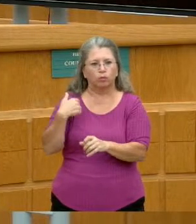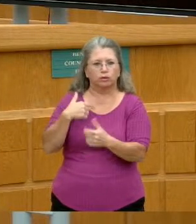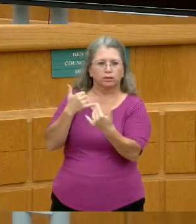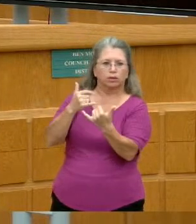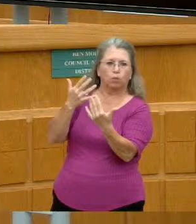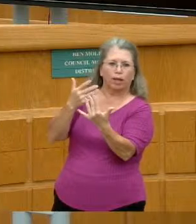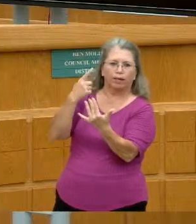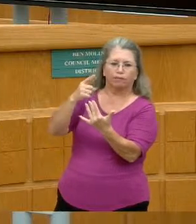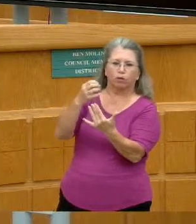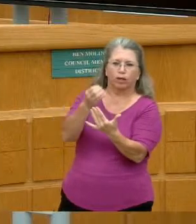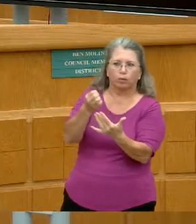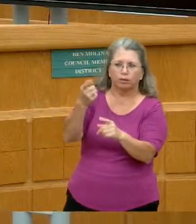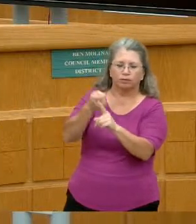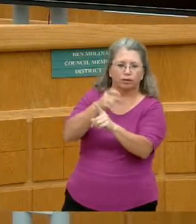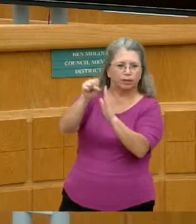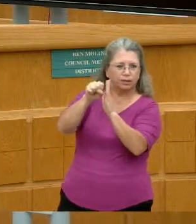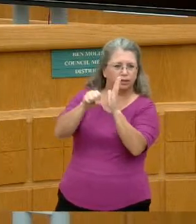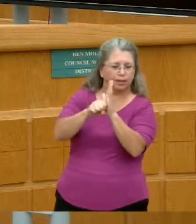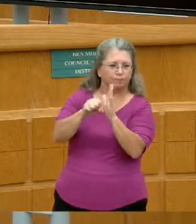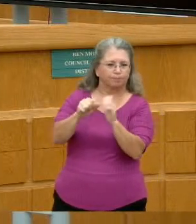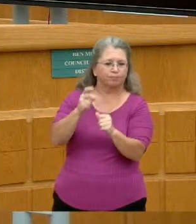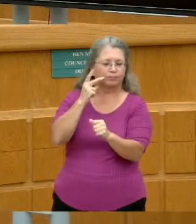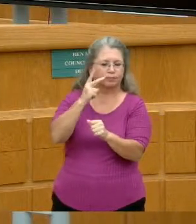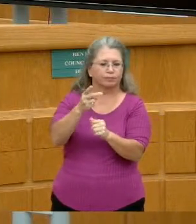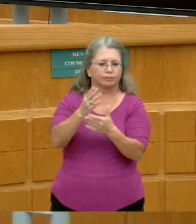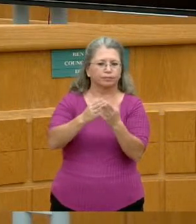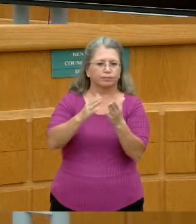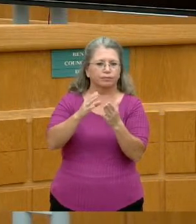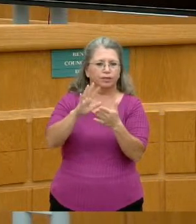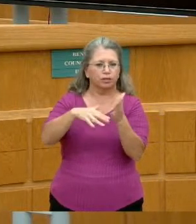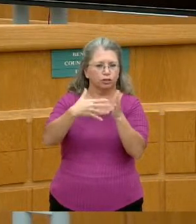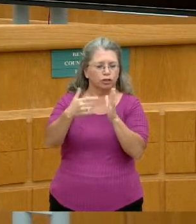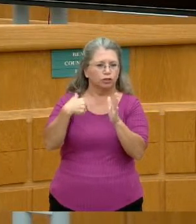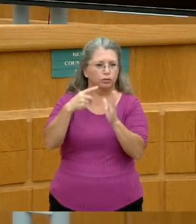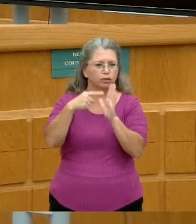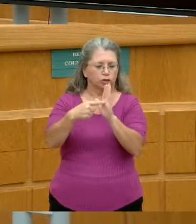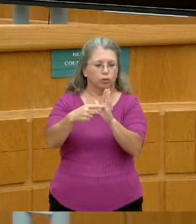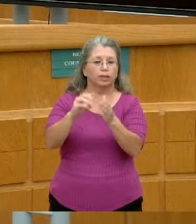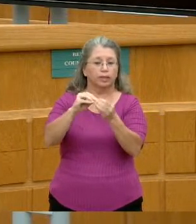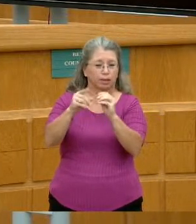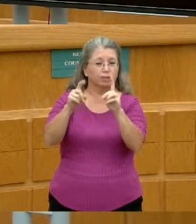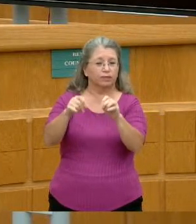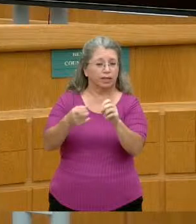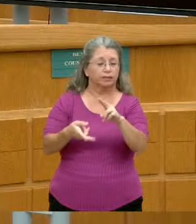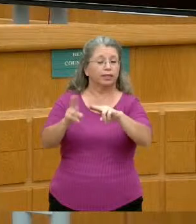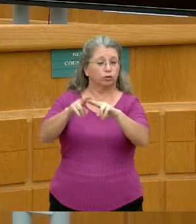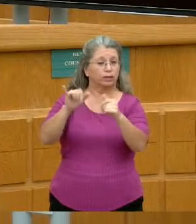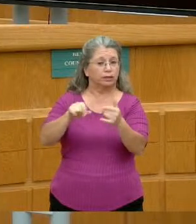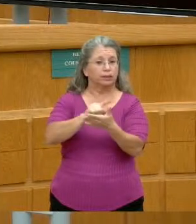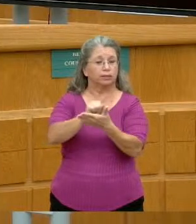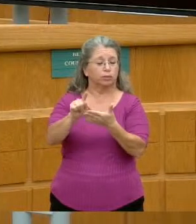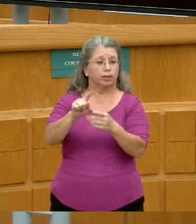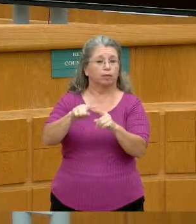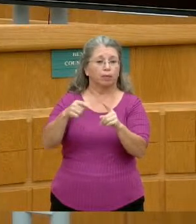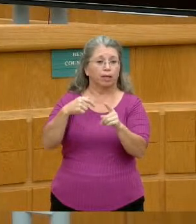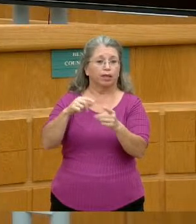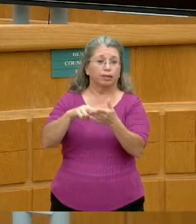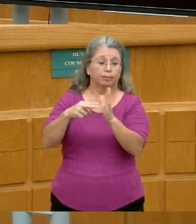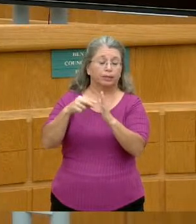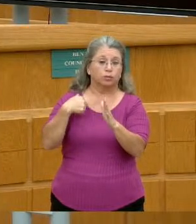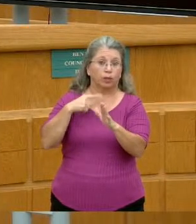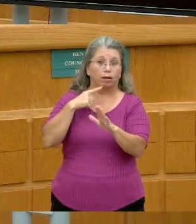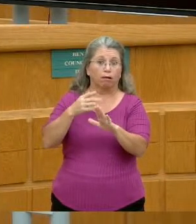So you can see in some of the charts that we showed this week, the number of tests have gone up this week. But by doing that, we're running through our supply.